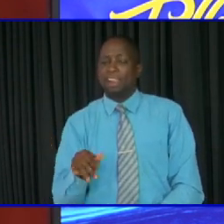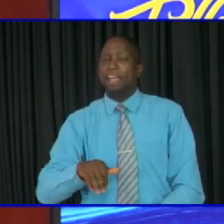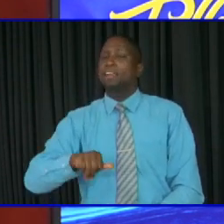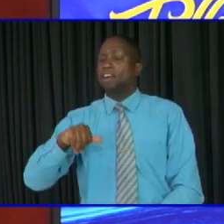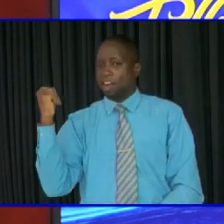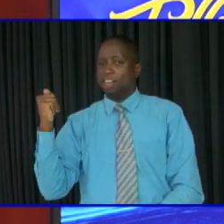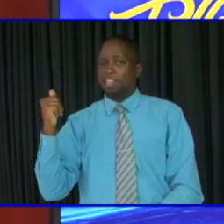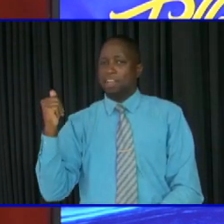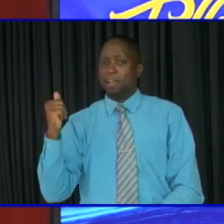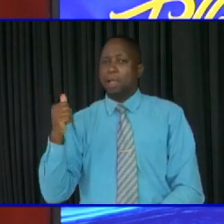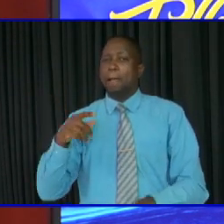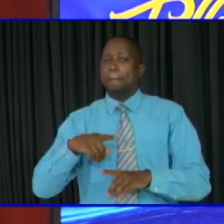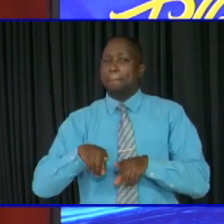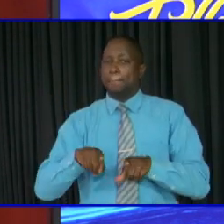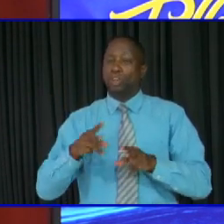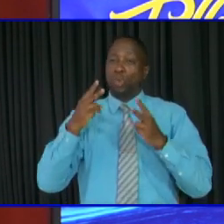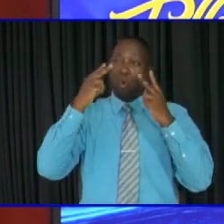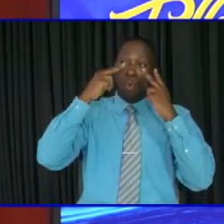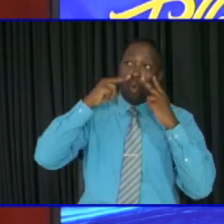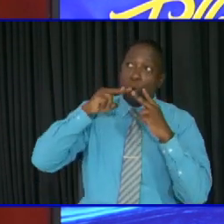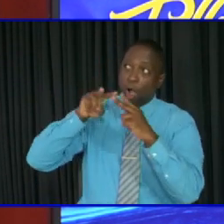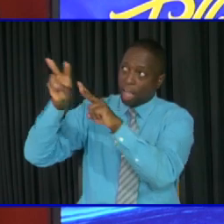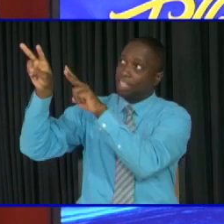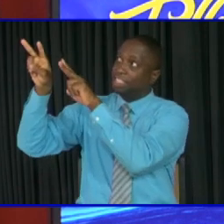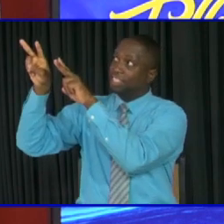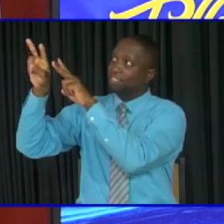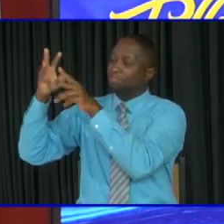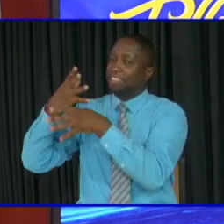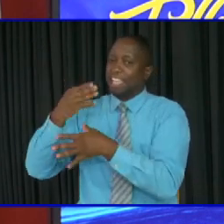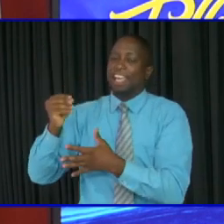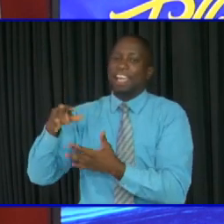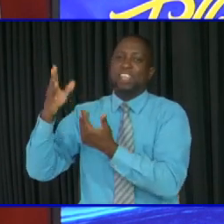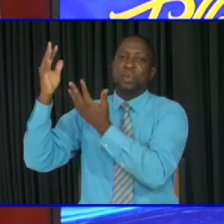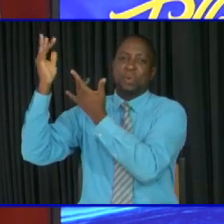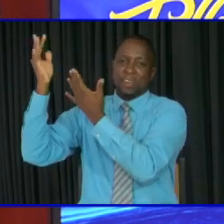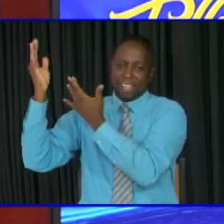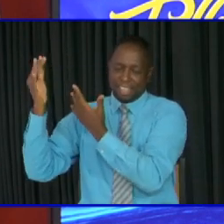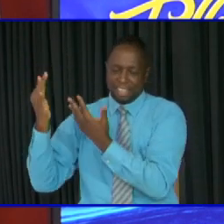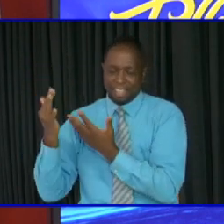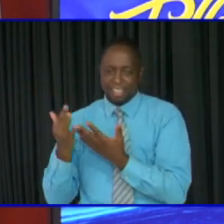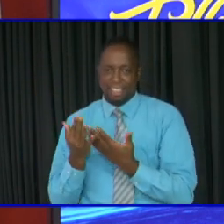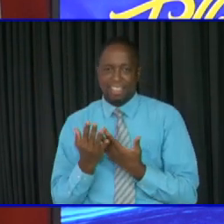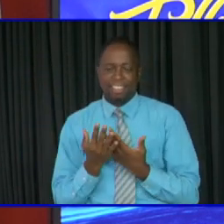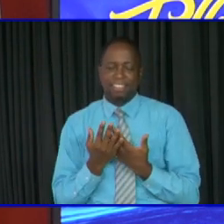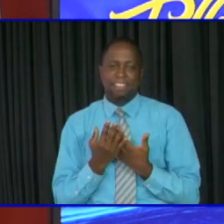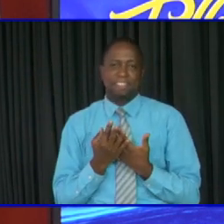Be watchful and